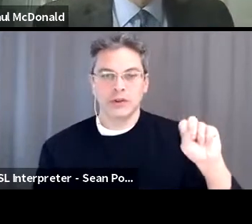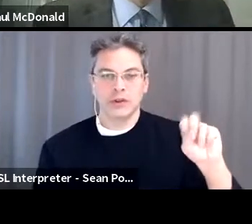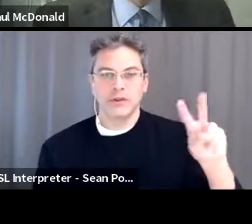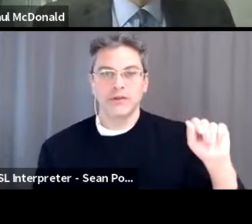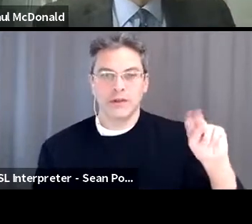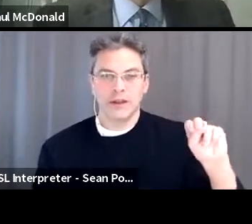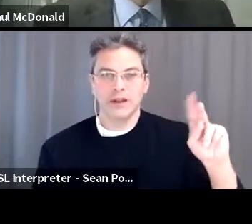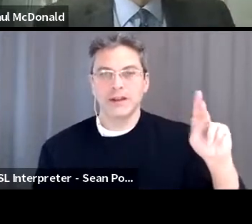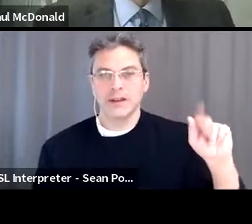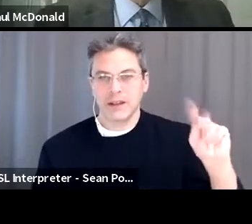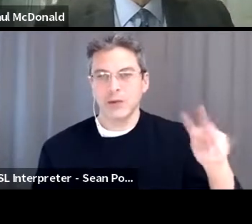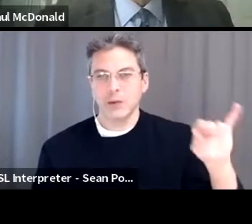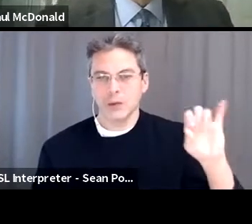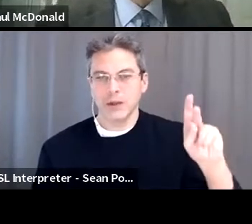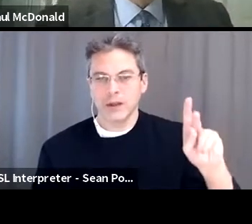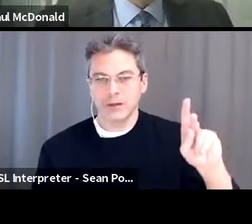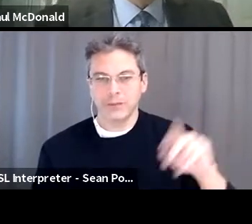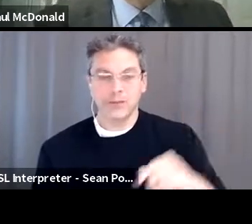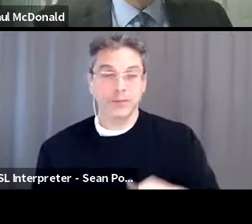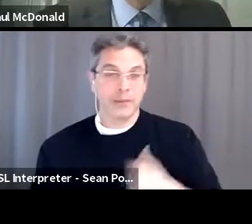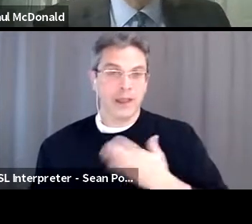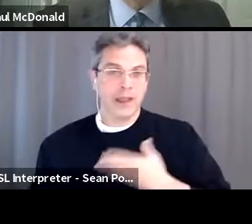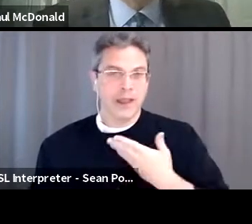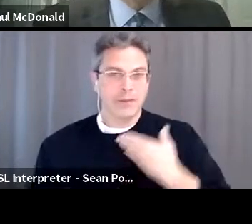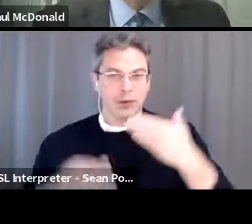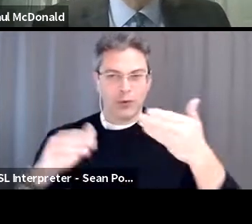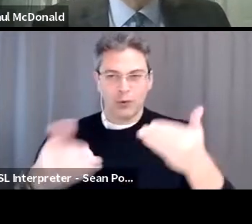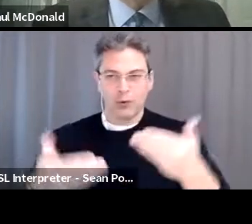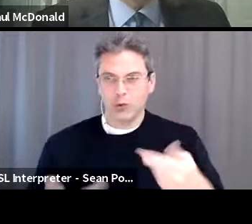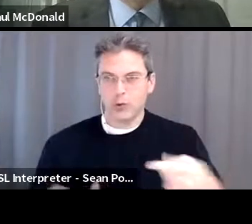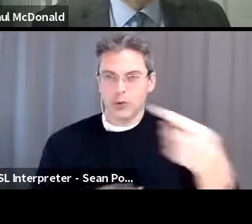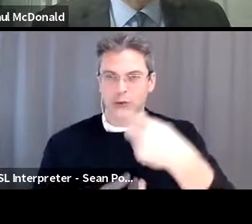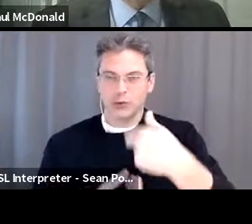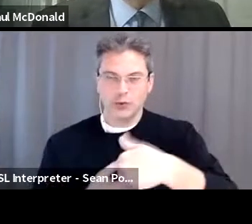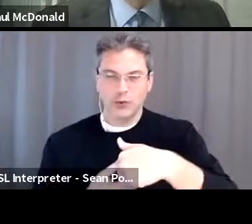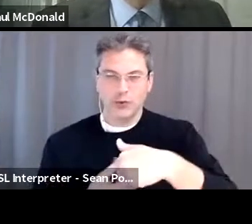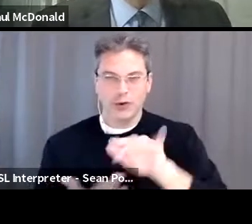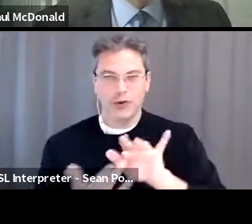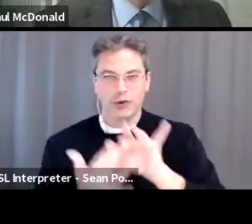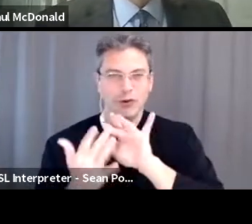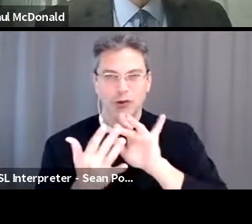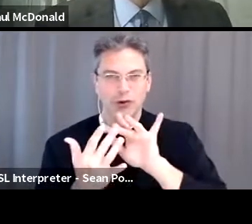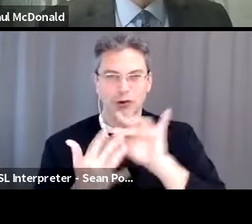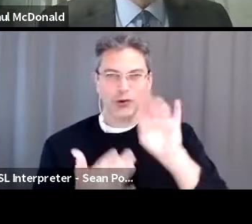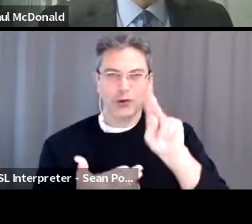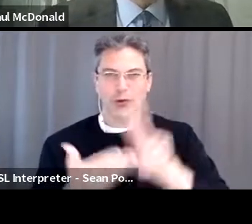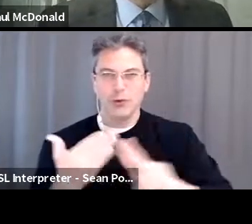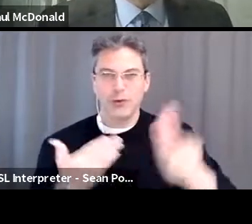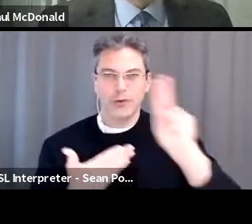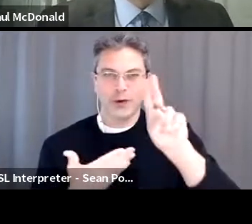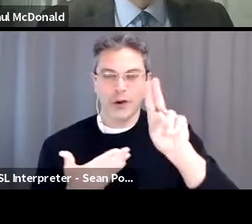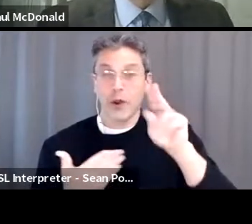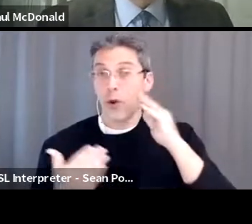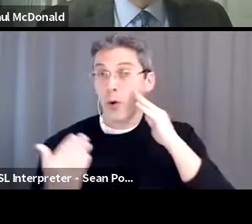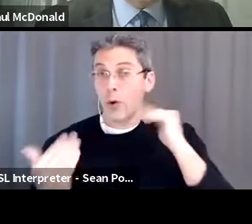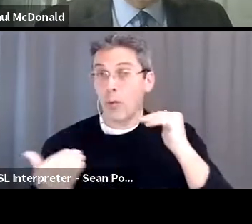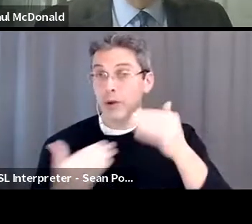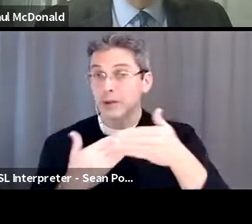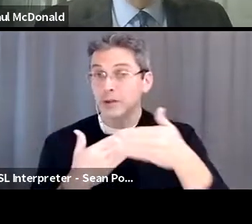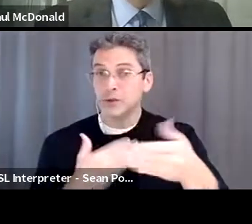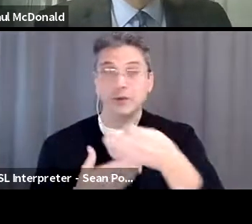virtually. I very much hope that one day soon, we will have the chance to meet again on our